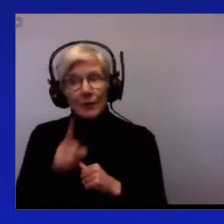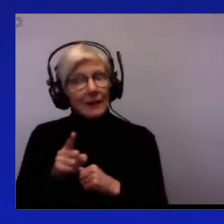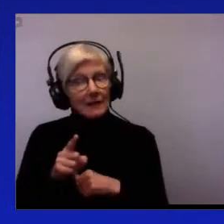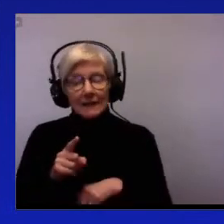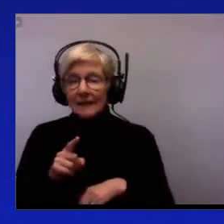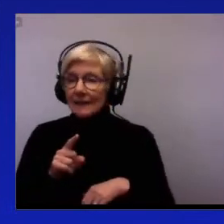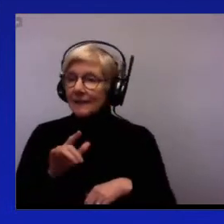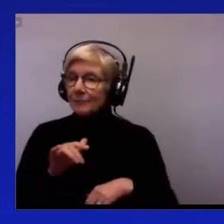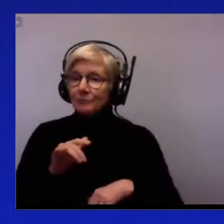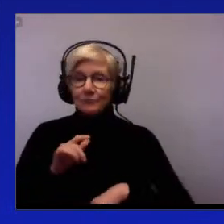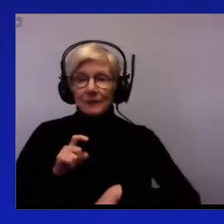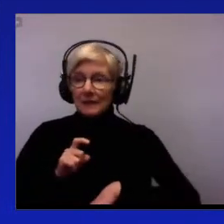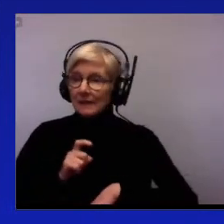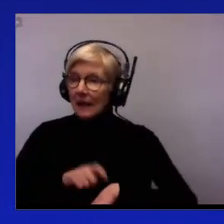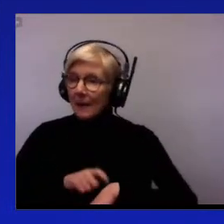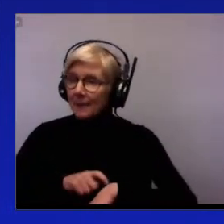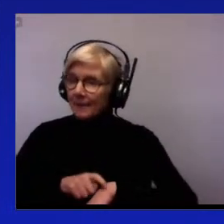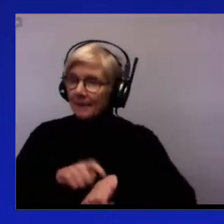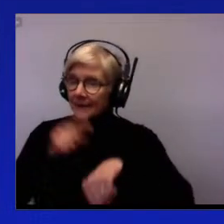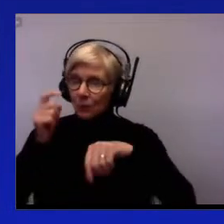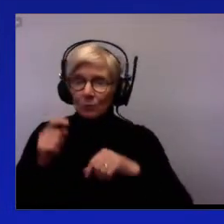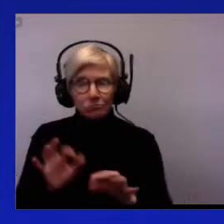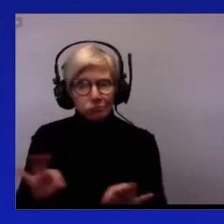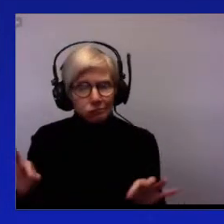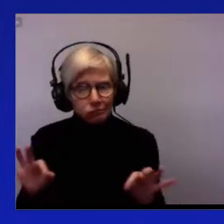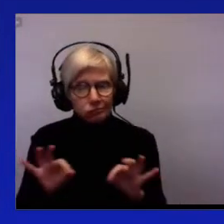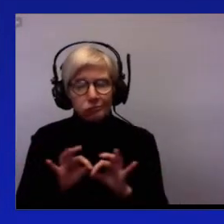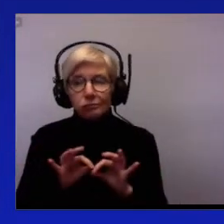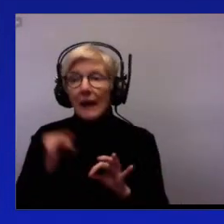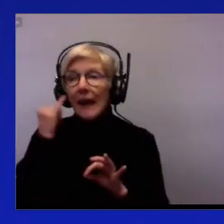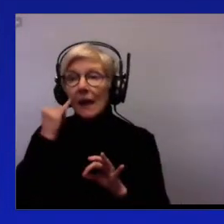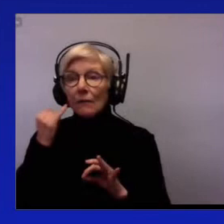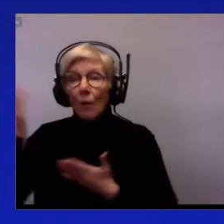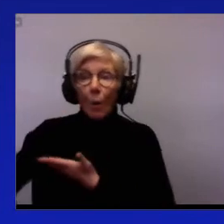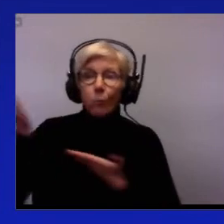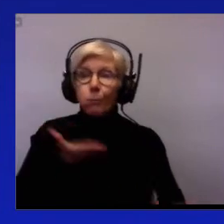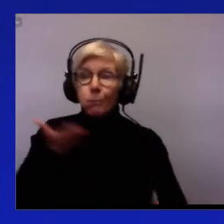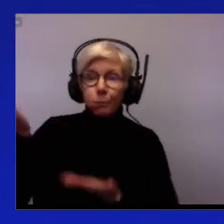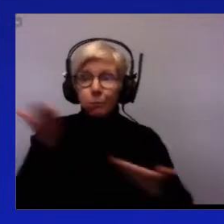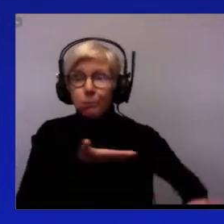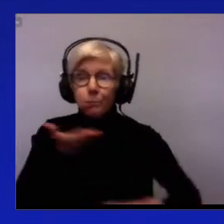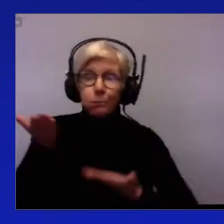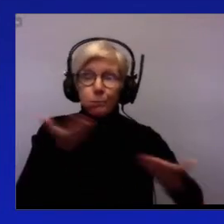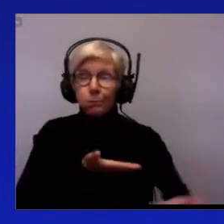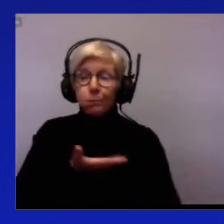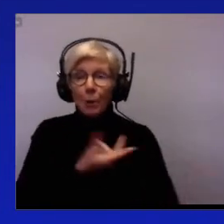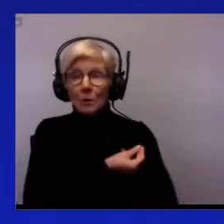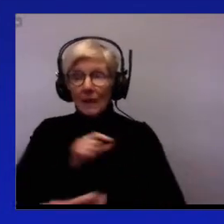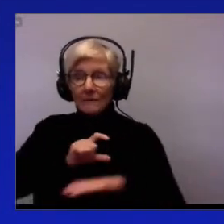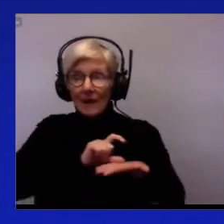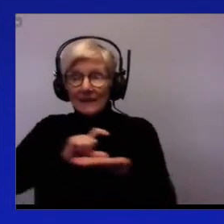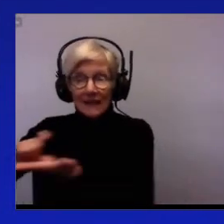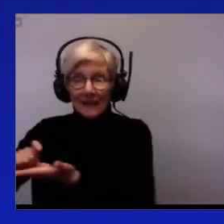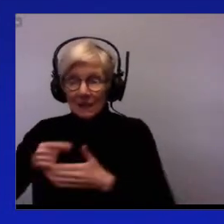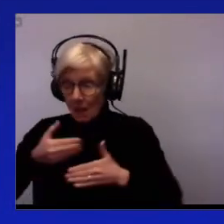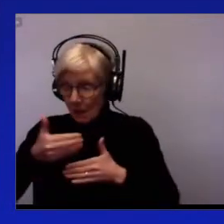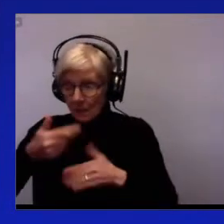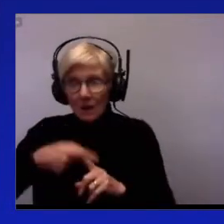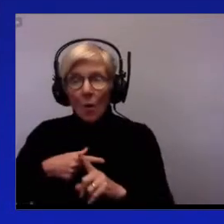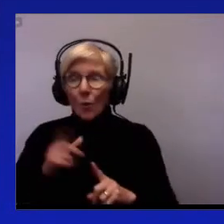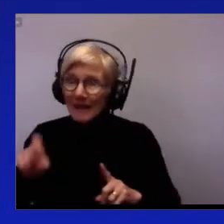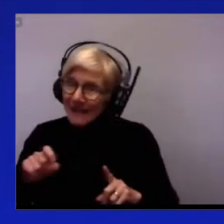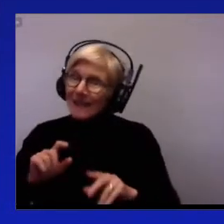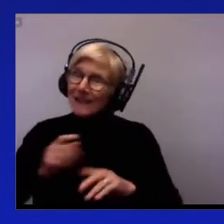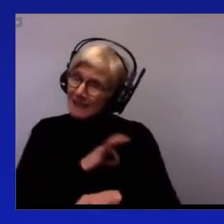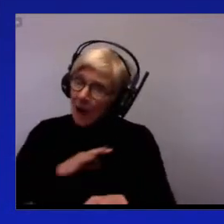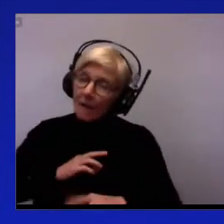that. If we start receiving thousands of doses per week within the next couple of months, we're going to need to have those staff